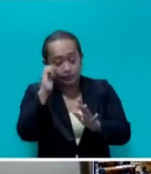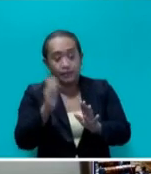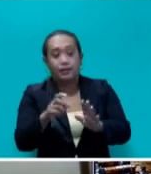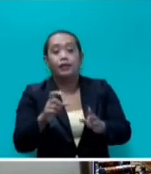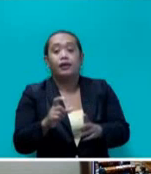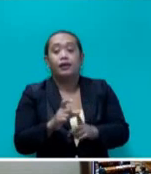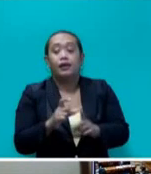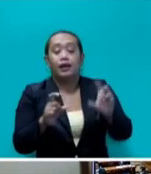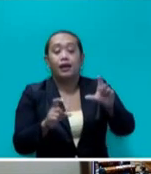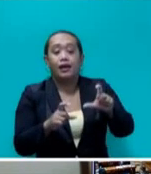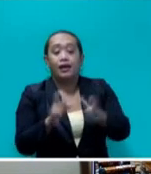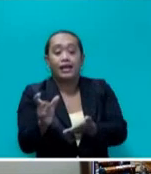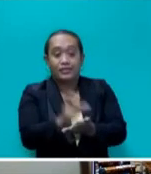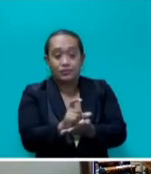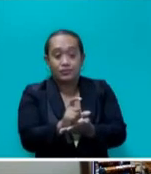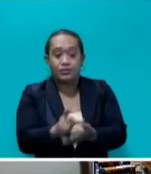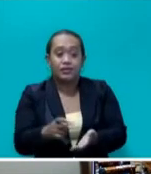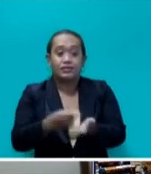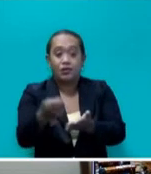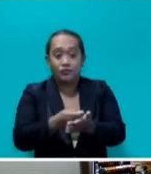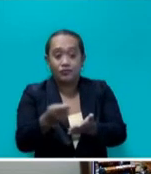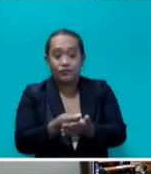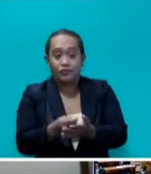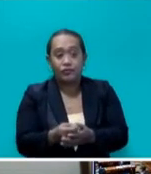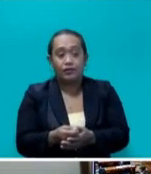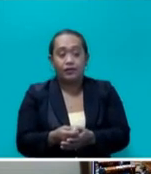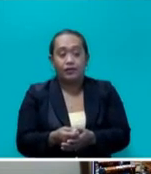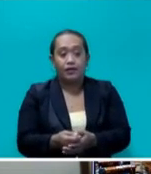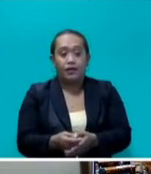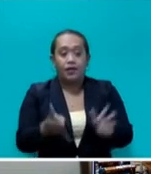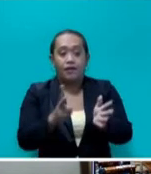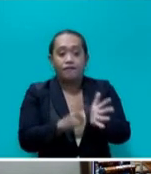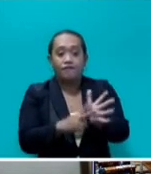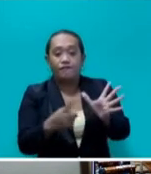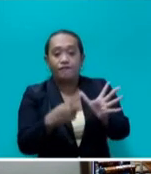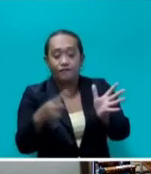Budget Amendment Bill 2021. 3. Value Added Tax Budget Amendment Bill